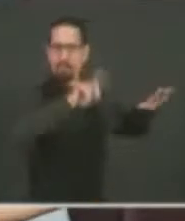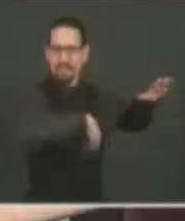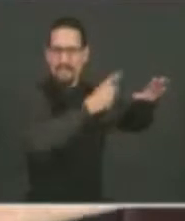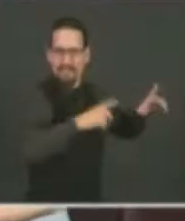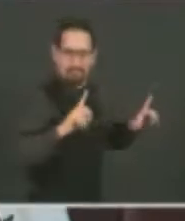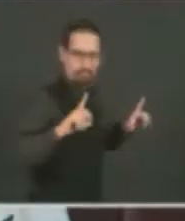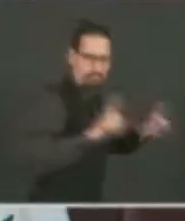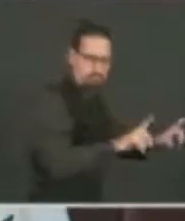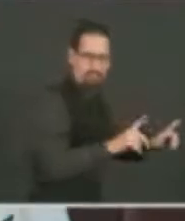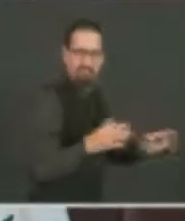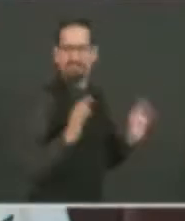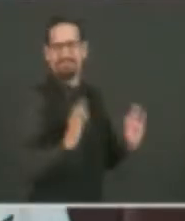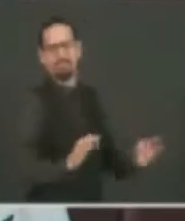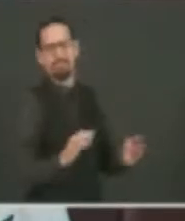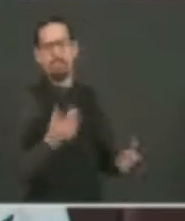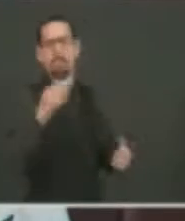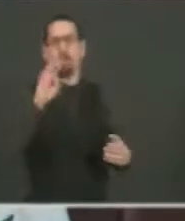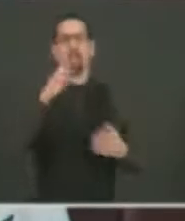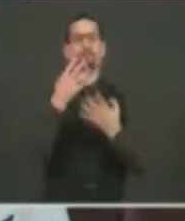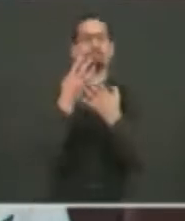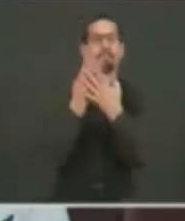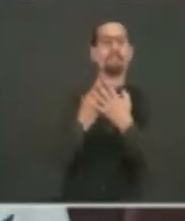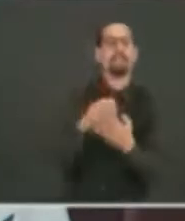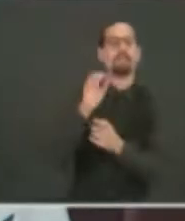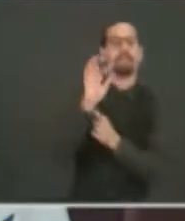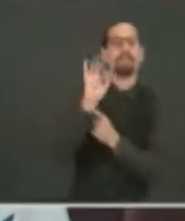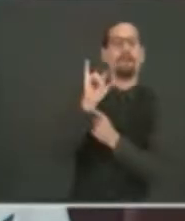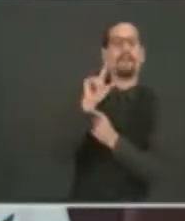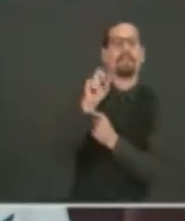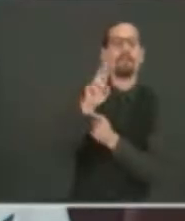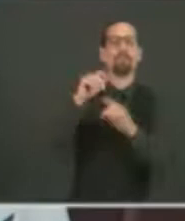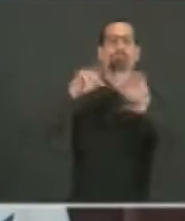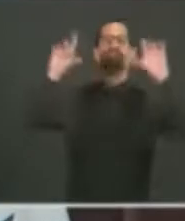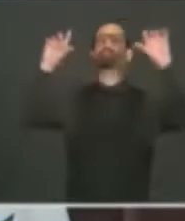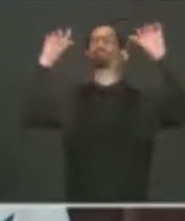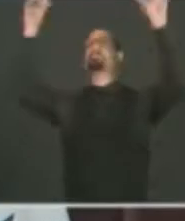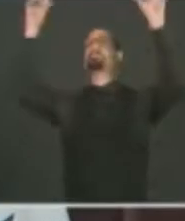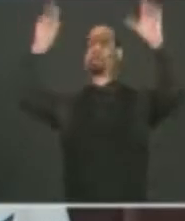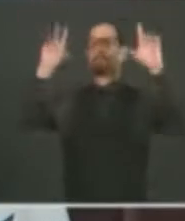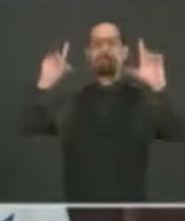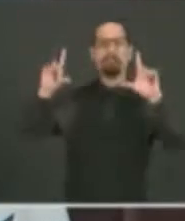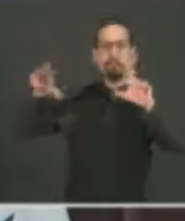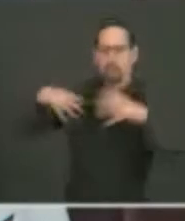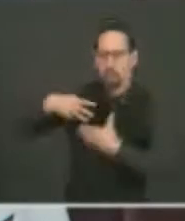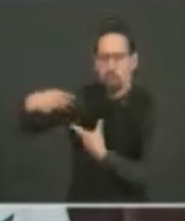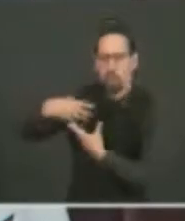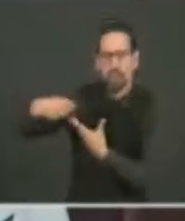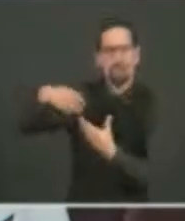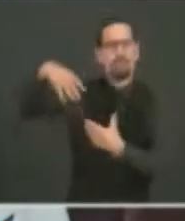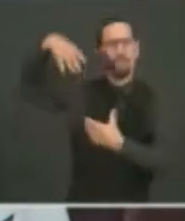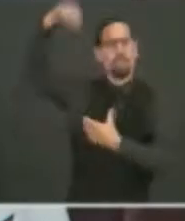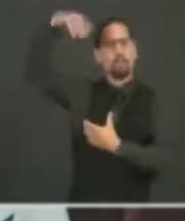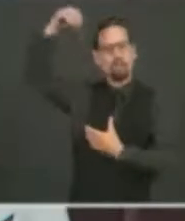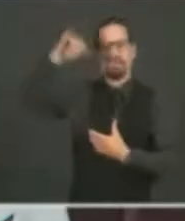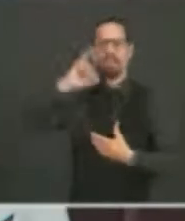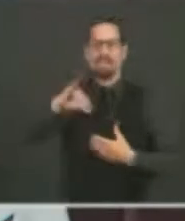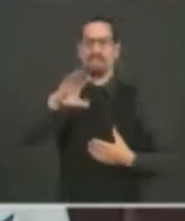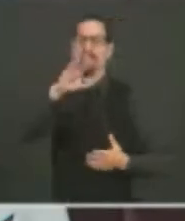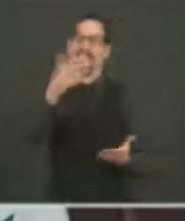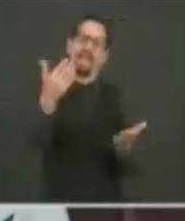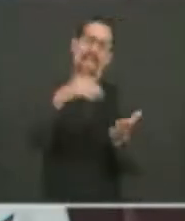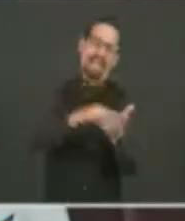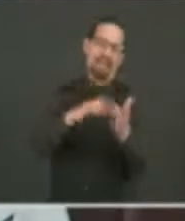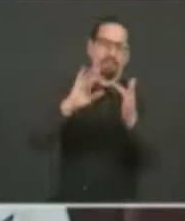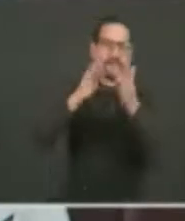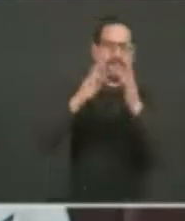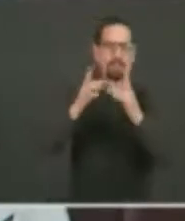hope what we've tried to do is put this tool online, put the data and science there, inspect it yourself, and I hope it